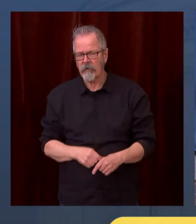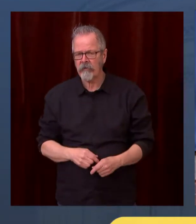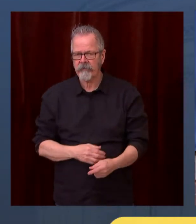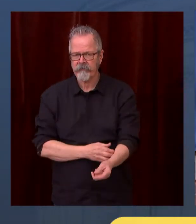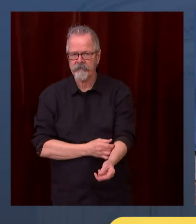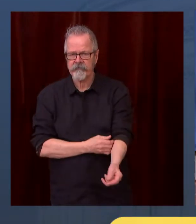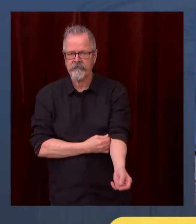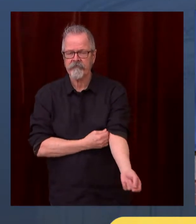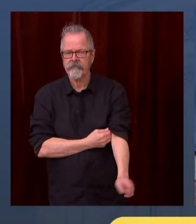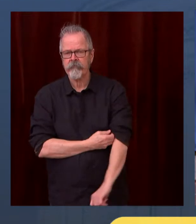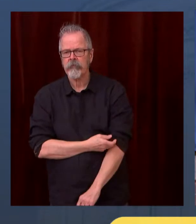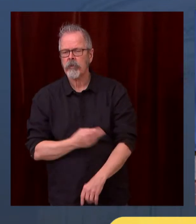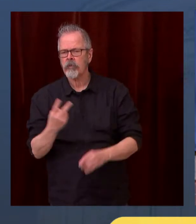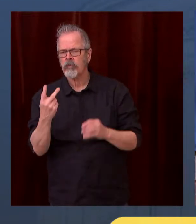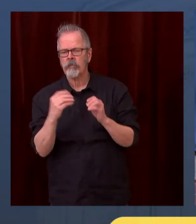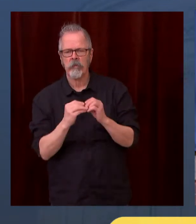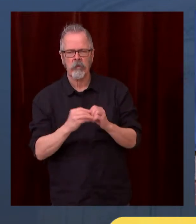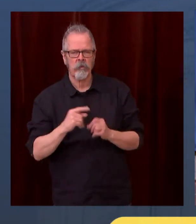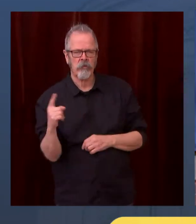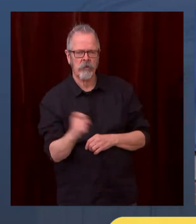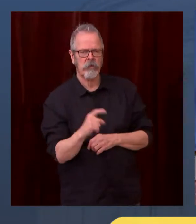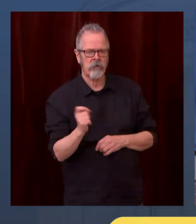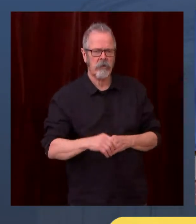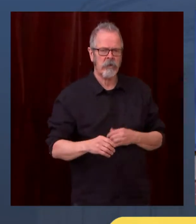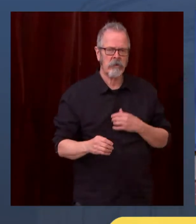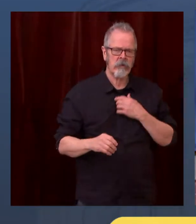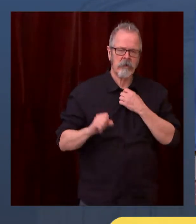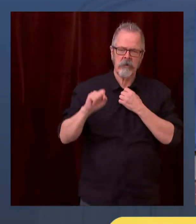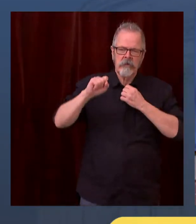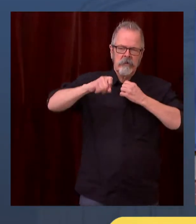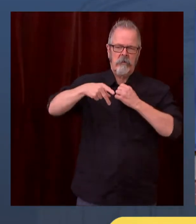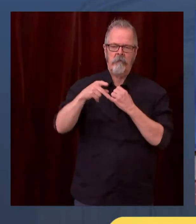Next question comes from Laurel with the Spokesman Review.